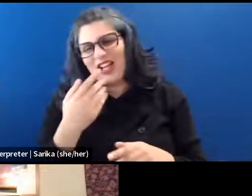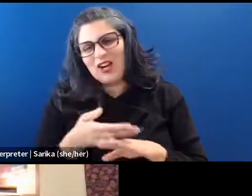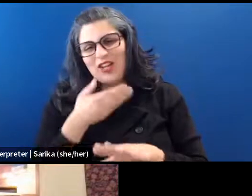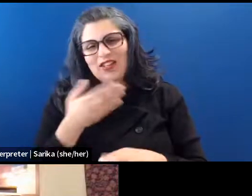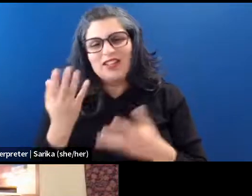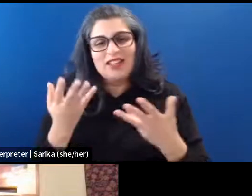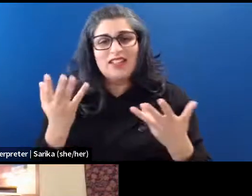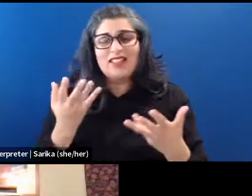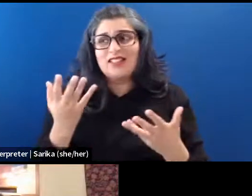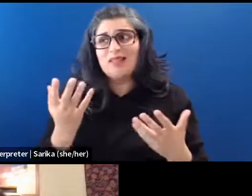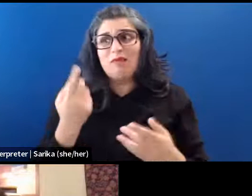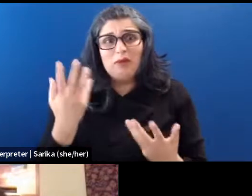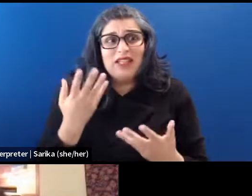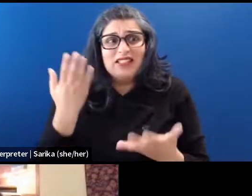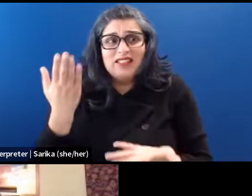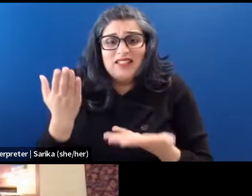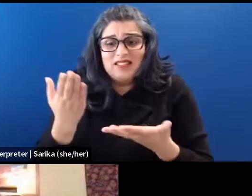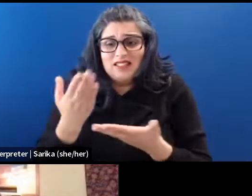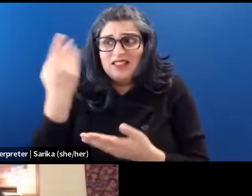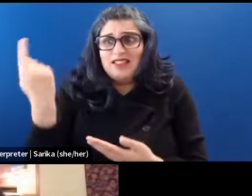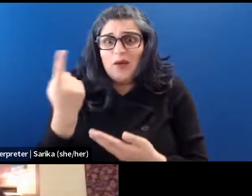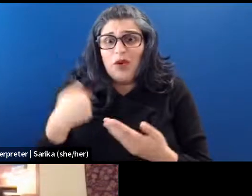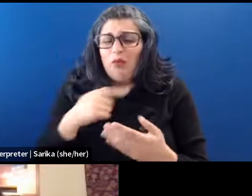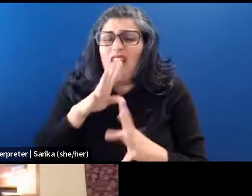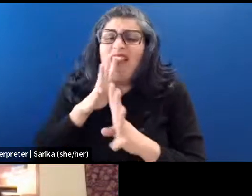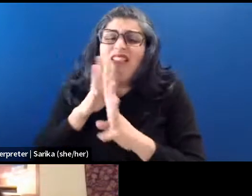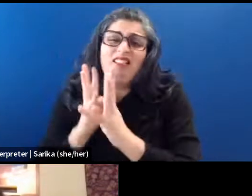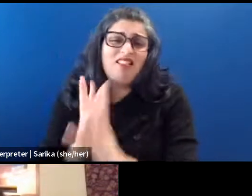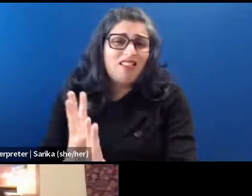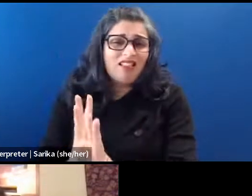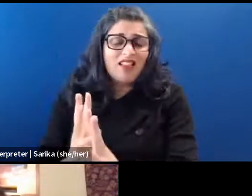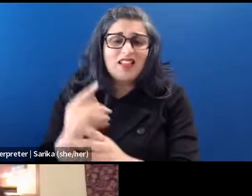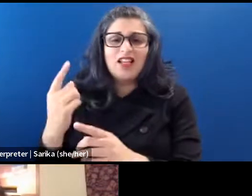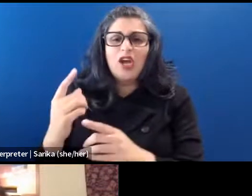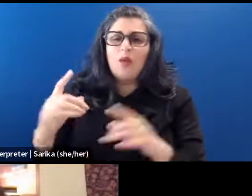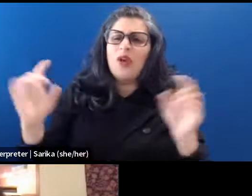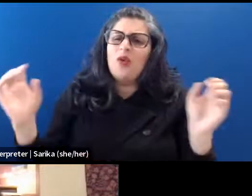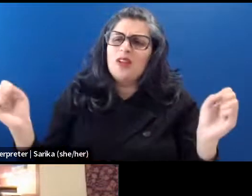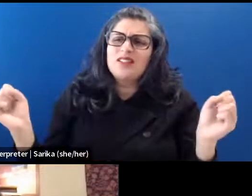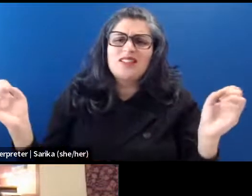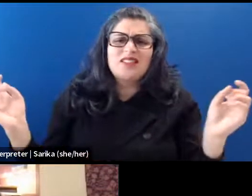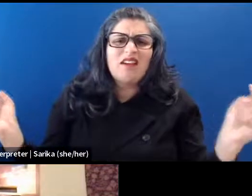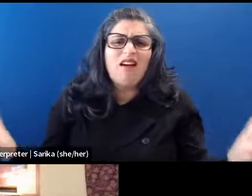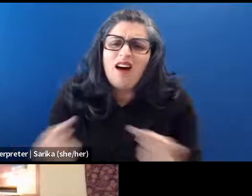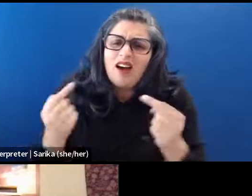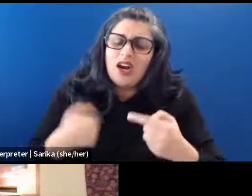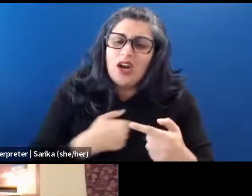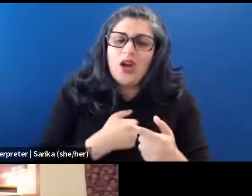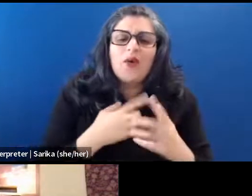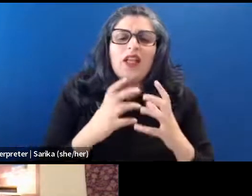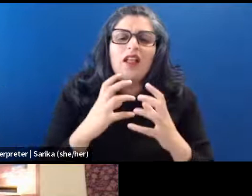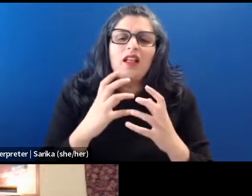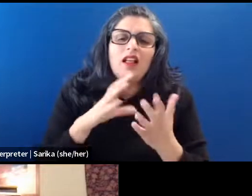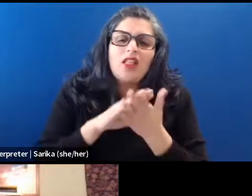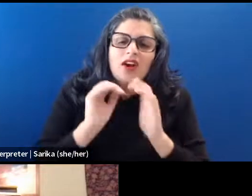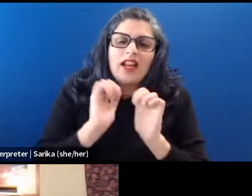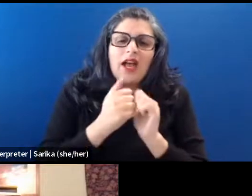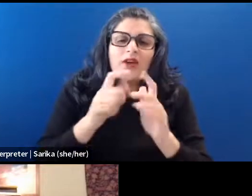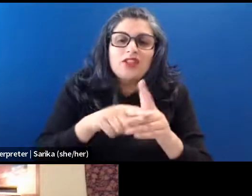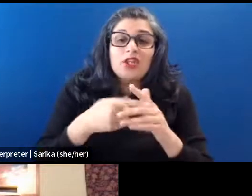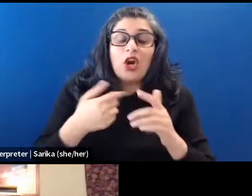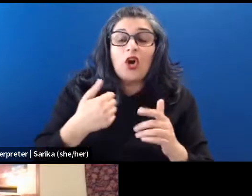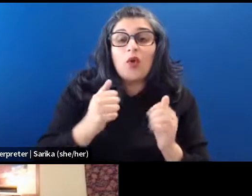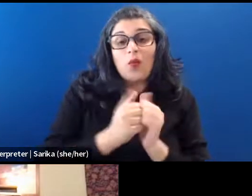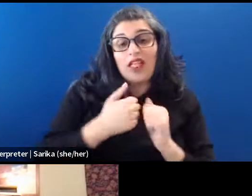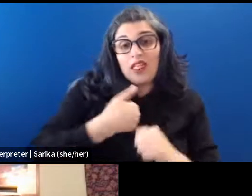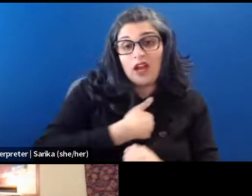may abhor or completely reject, someone who's caused tremendous harm. Mm-hmm. But we learn how to start with